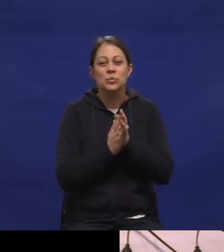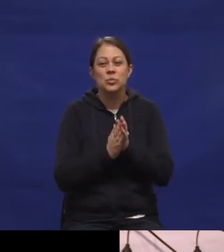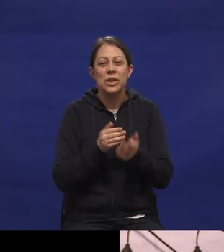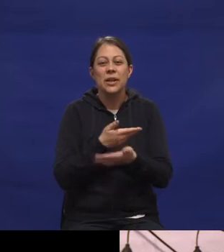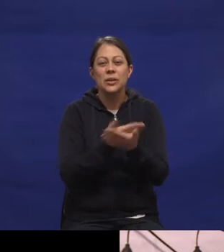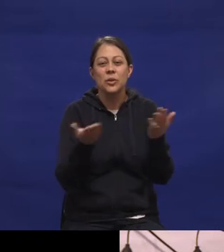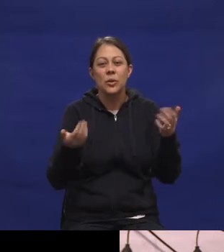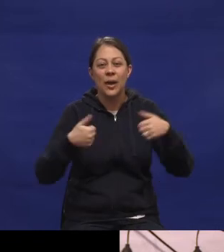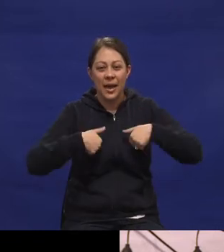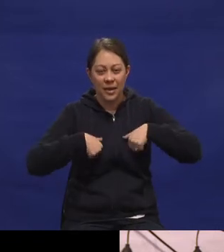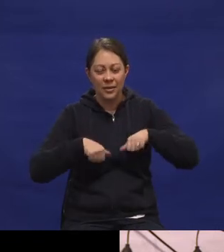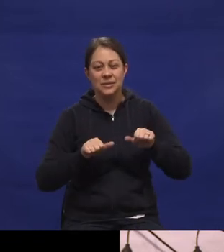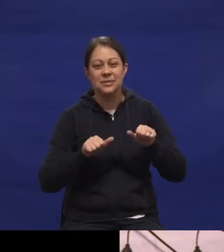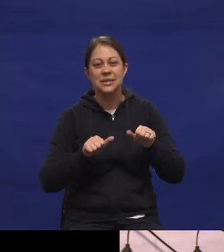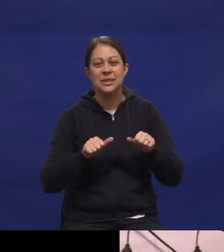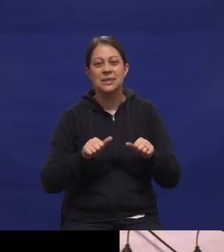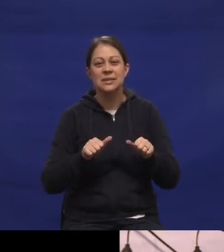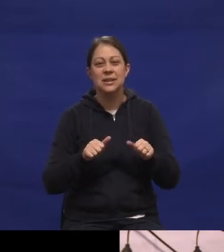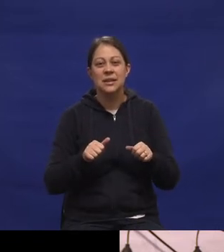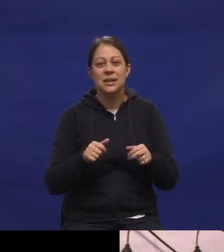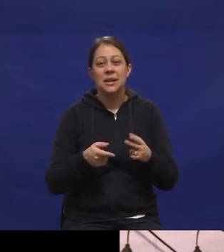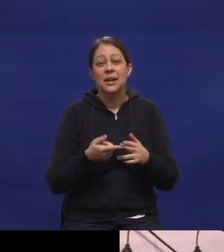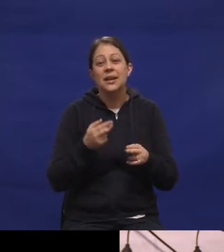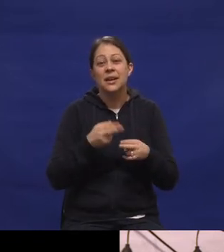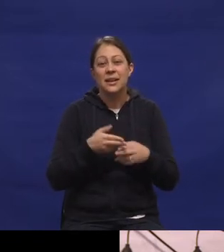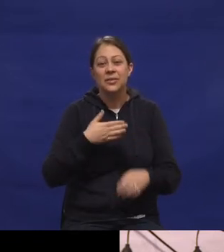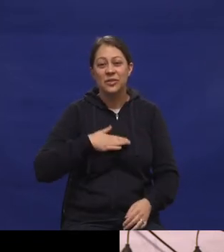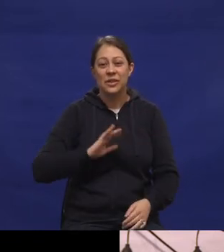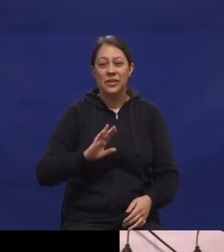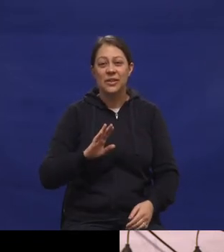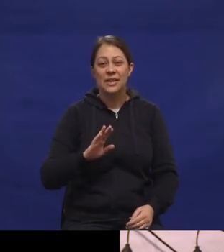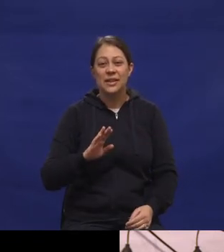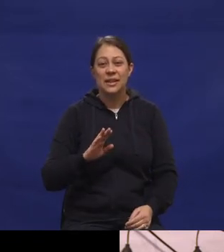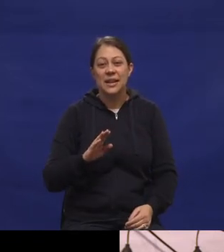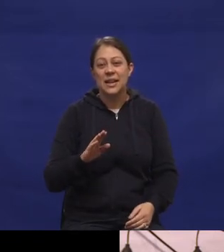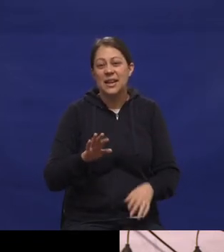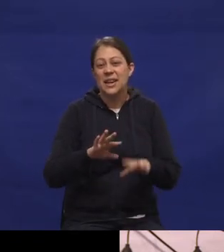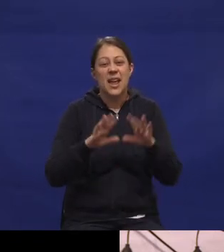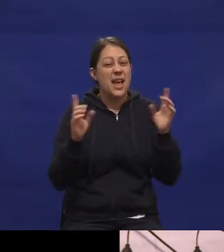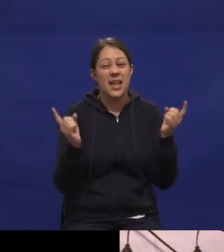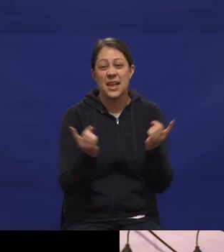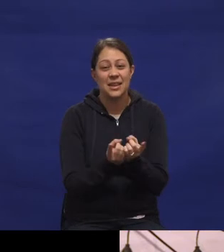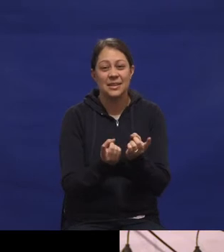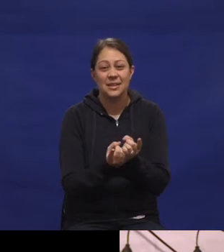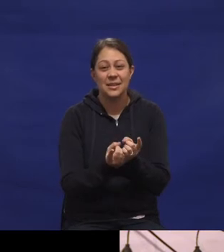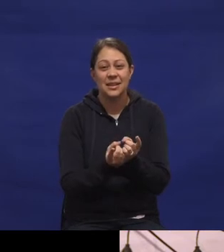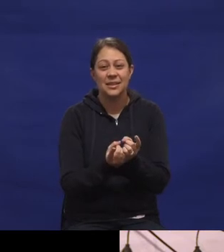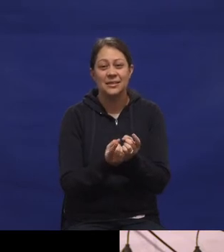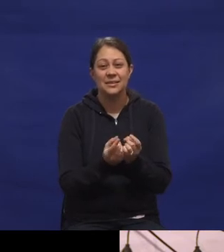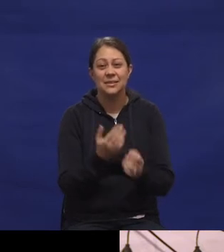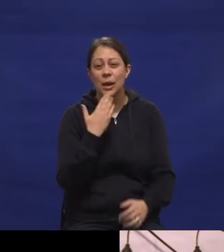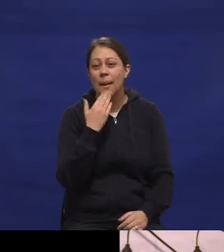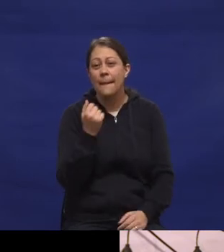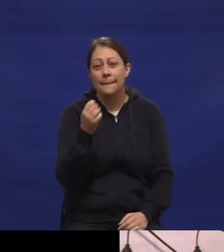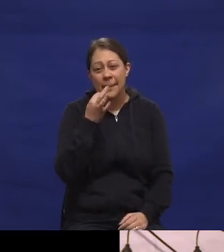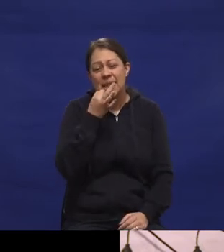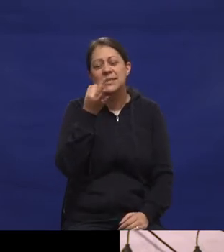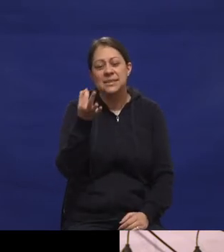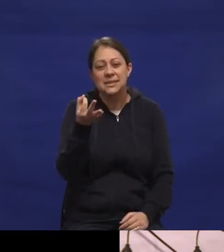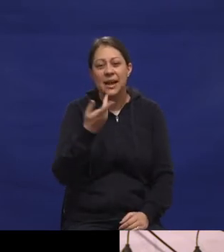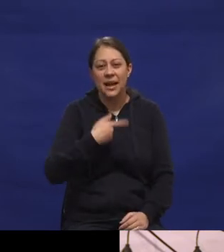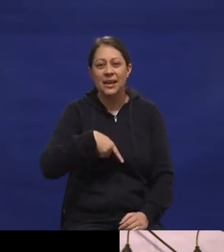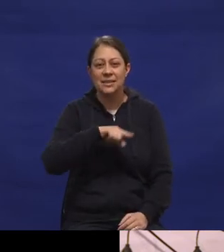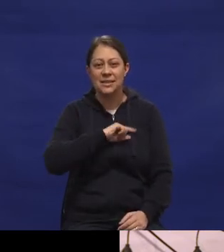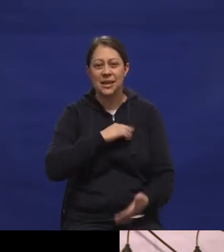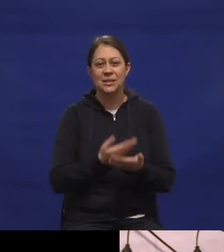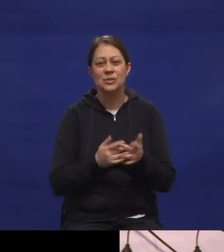And if you need ministry, if you need prayer, if there's anything we can do to serve you in any way, please contact us there. You'll see the